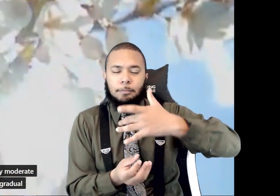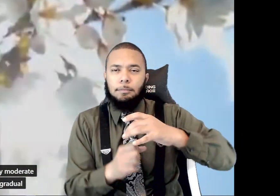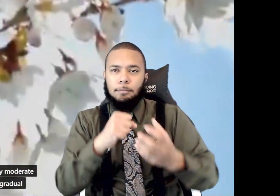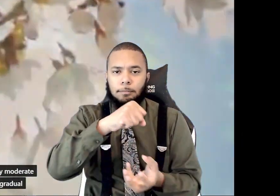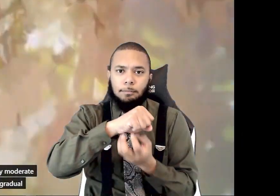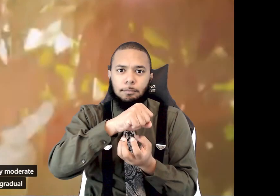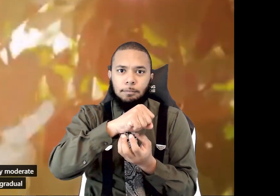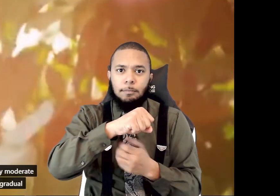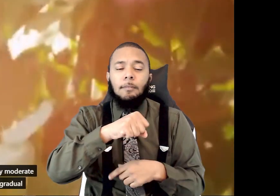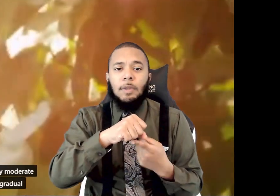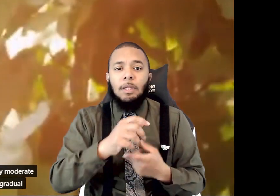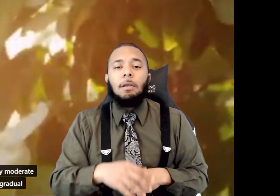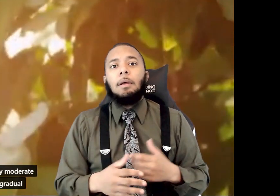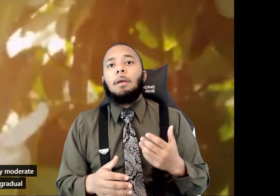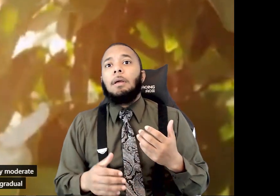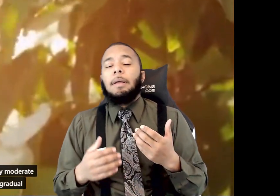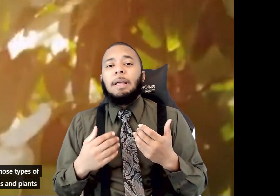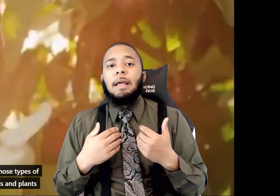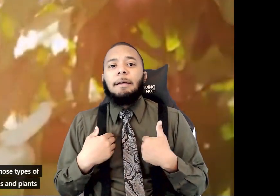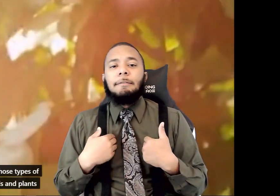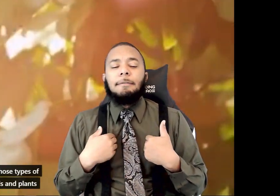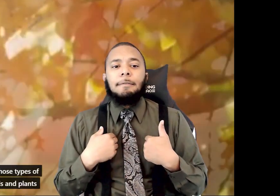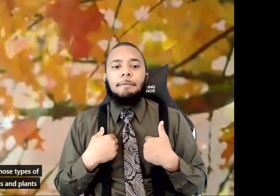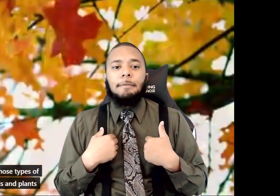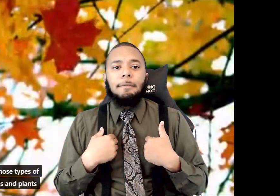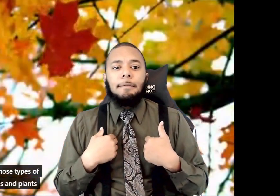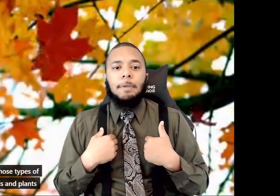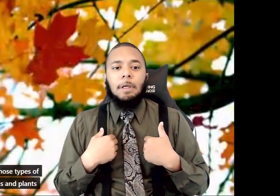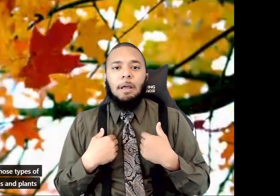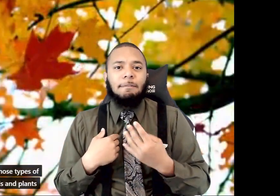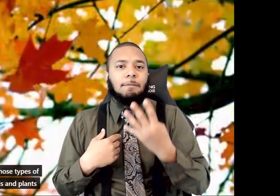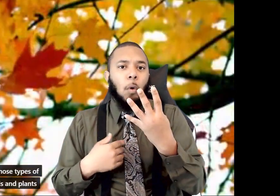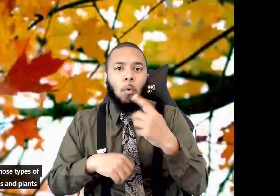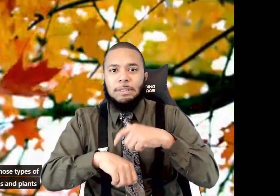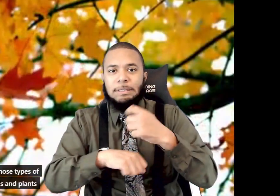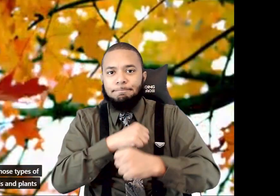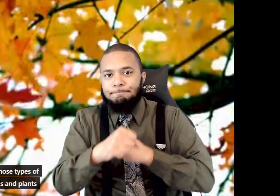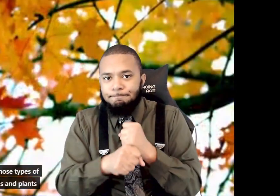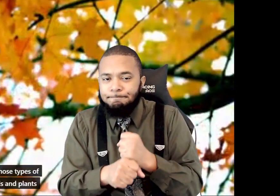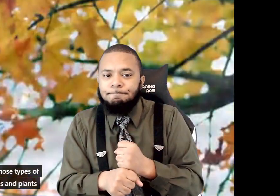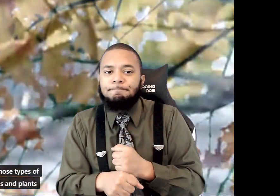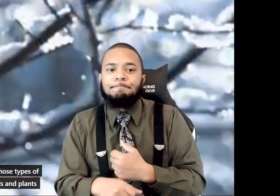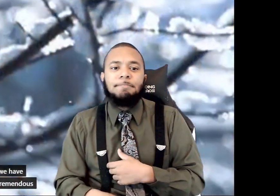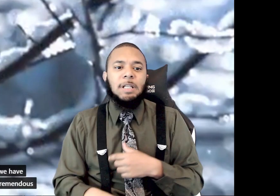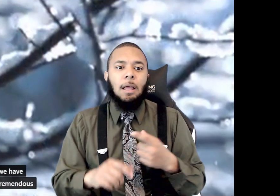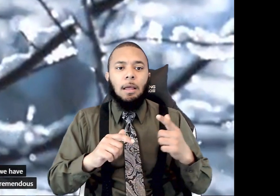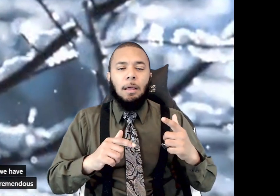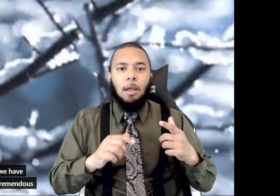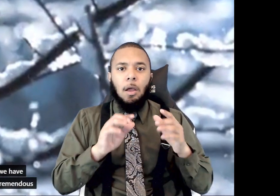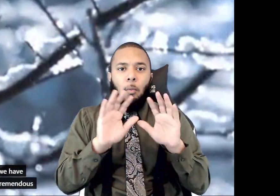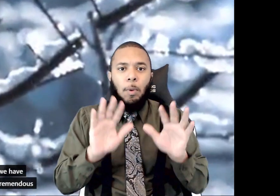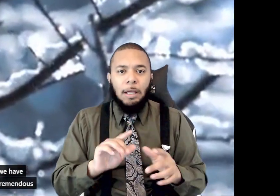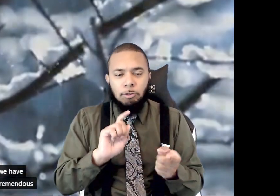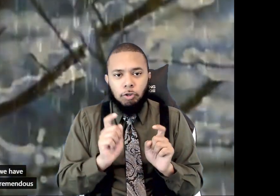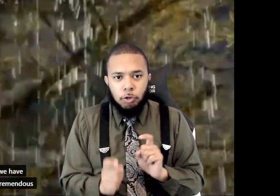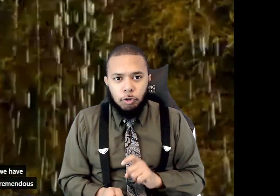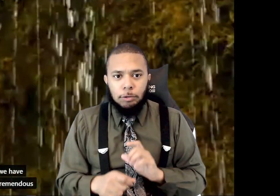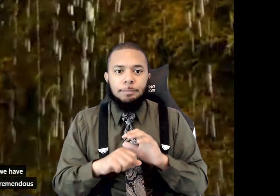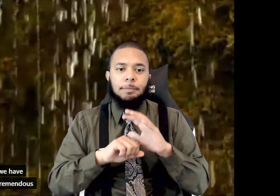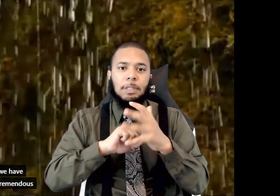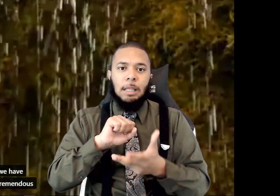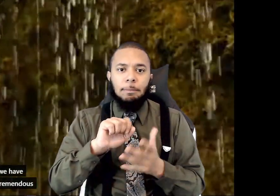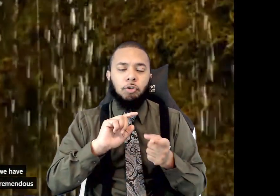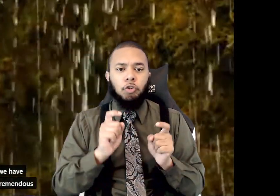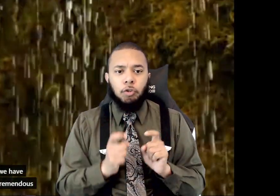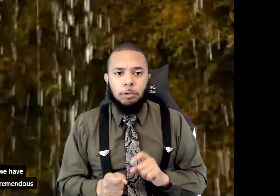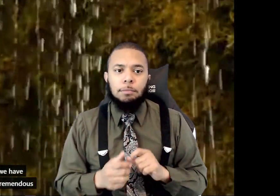with 4 seasons and gradual temperature changes and those types of things, and we have animals and plants living there. And then we have